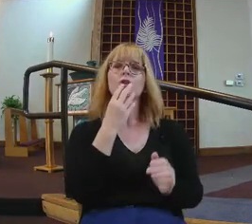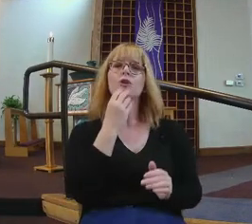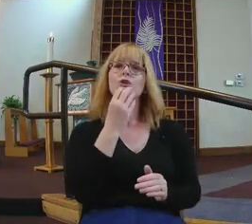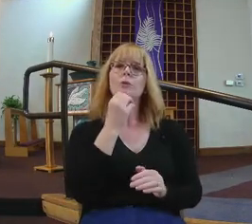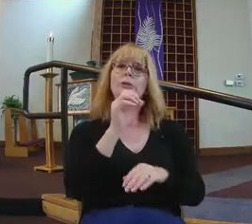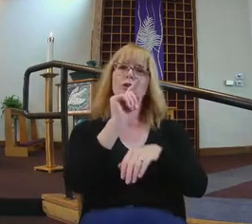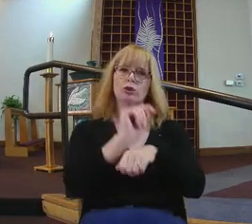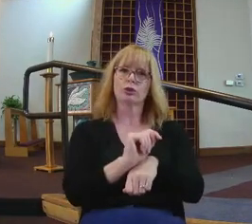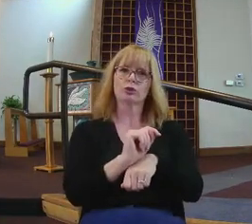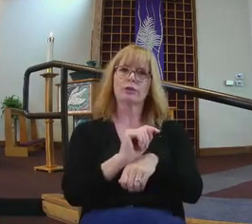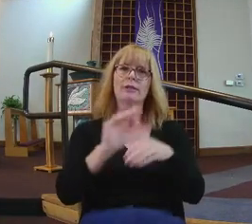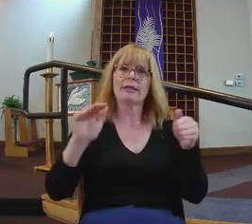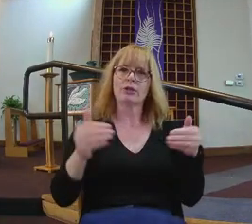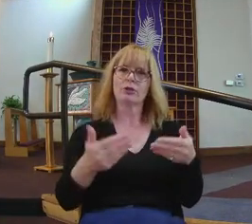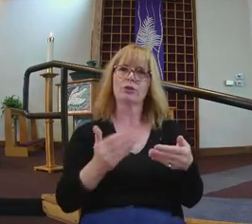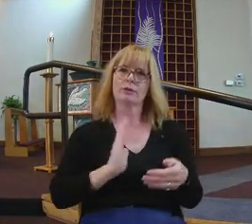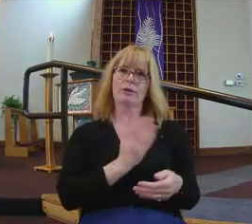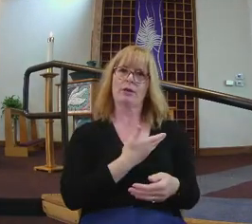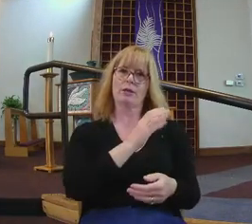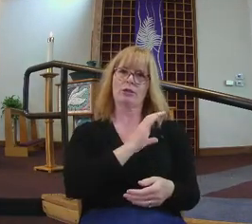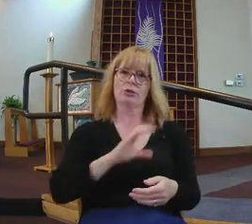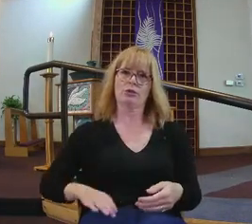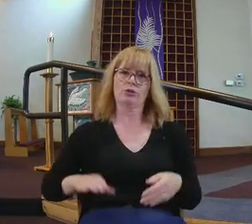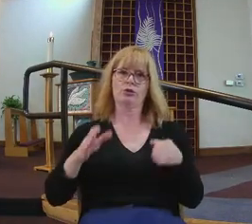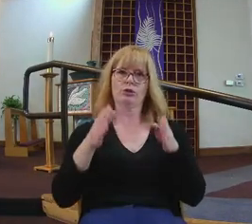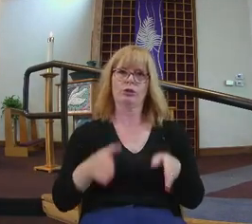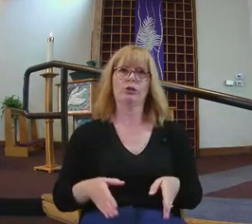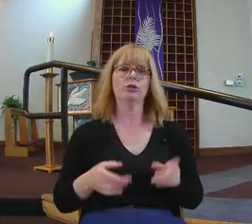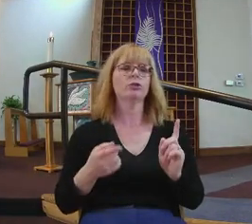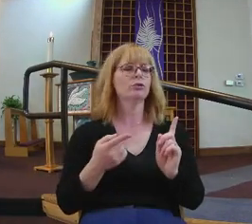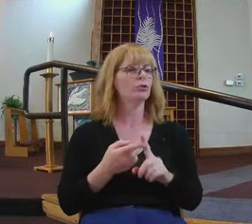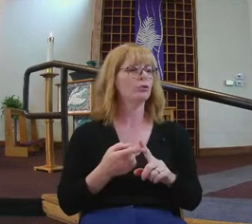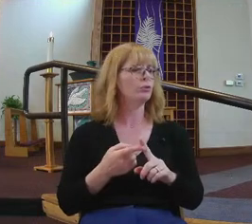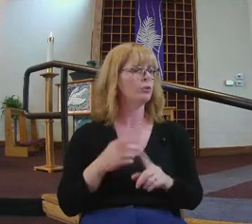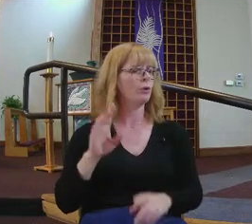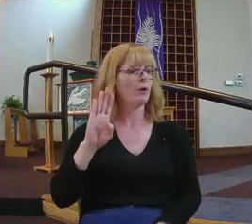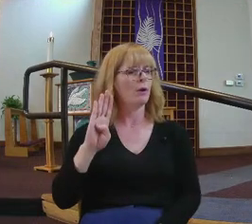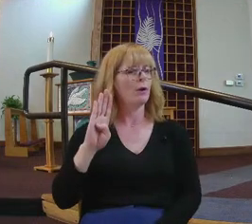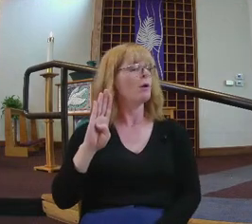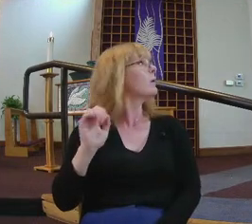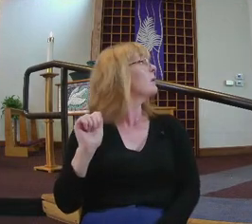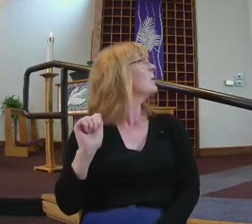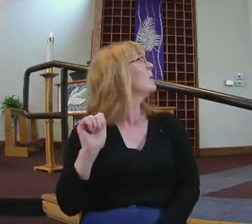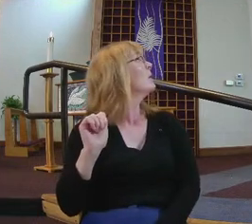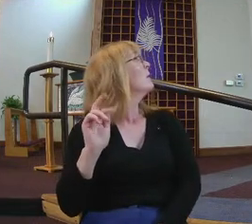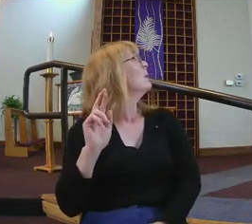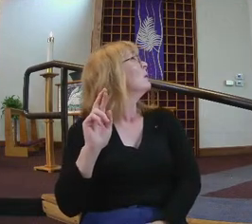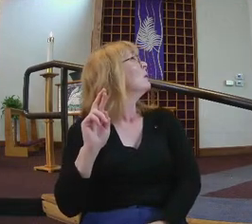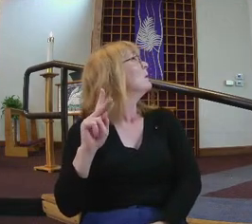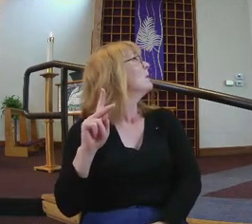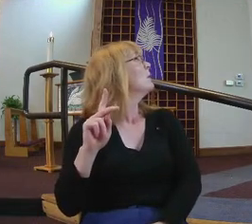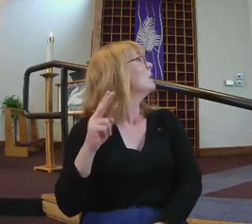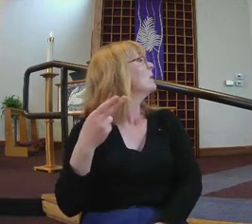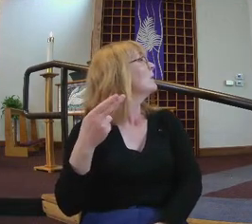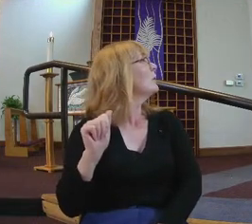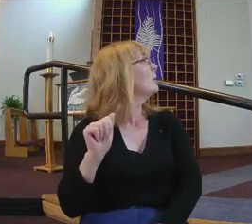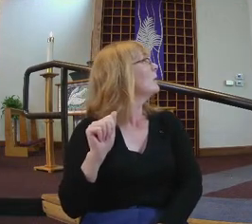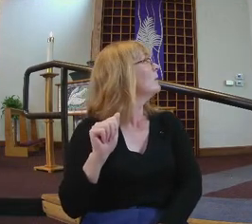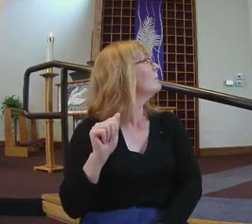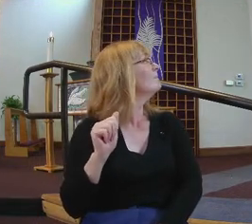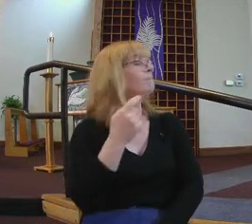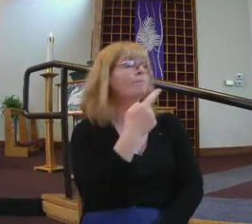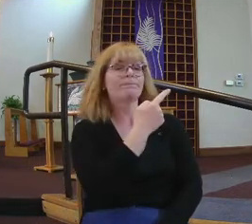us Christians to what's called the barakah. And the words in Hebrew go like this, Baruch